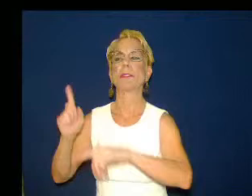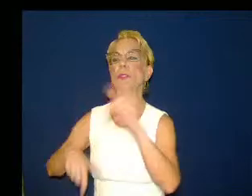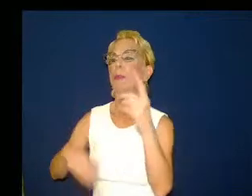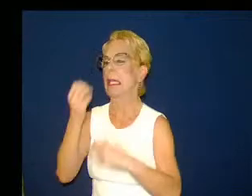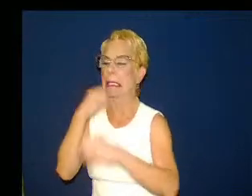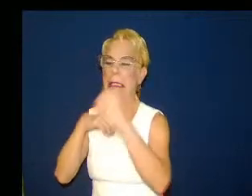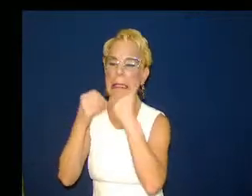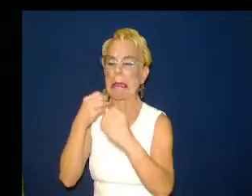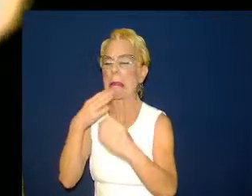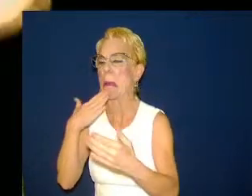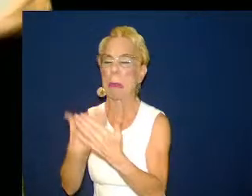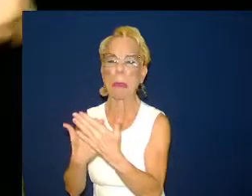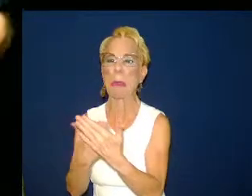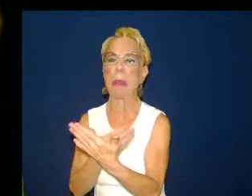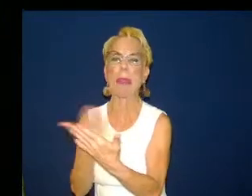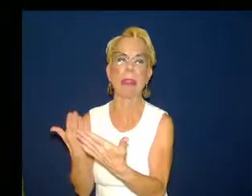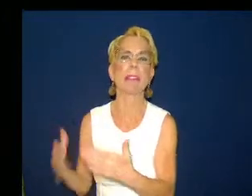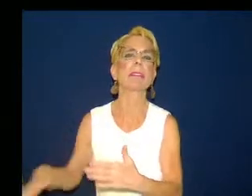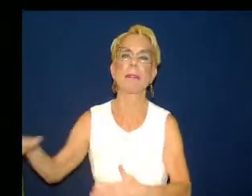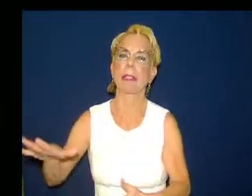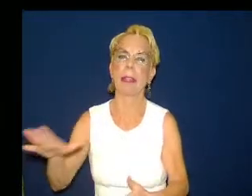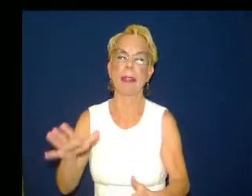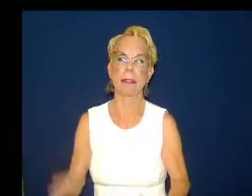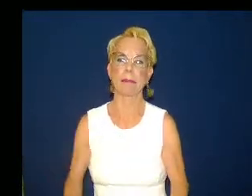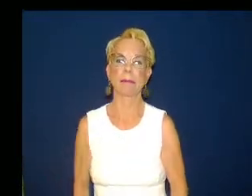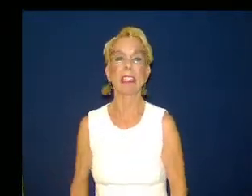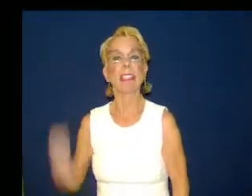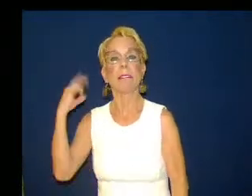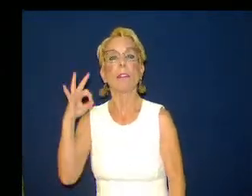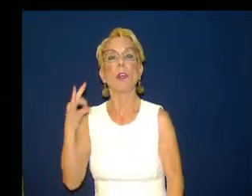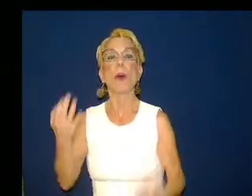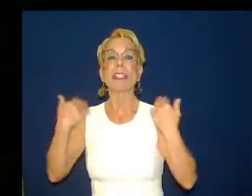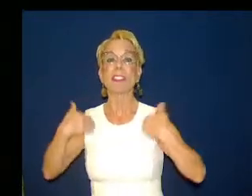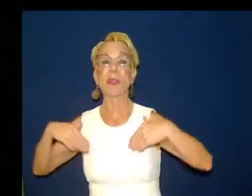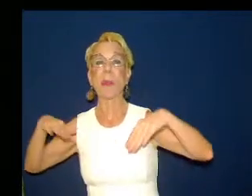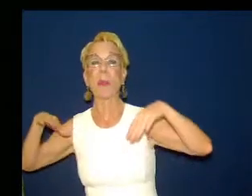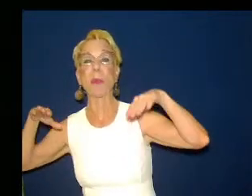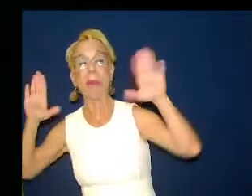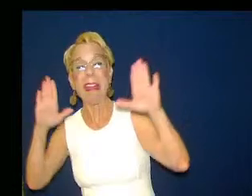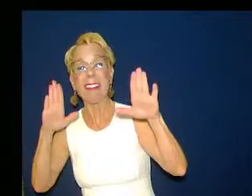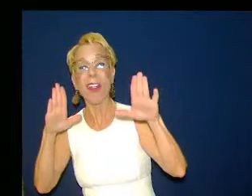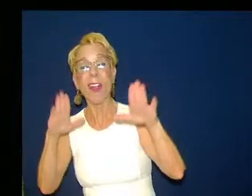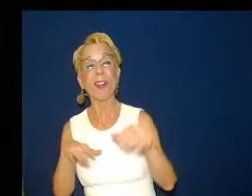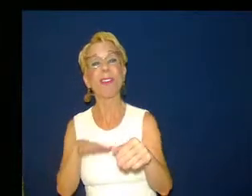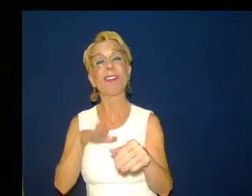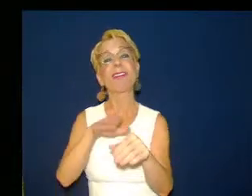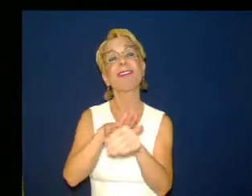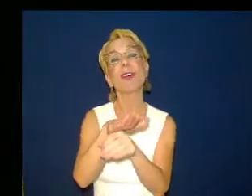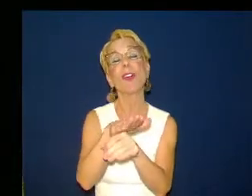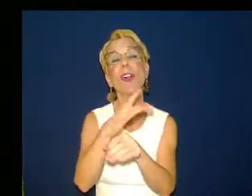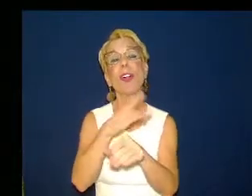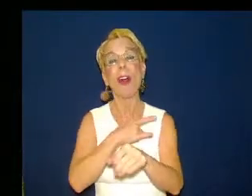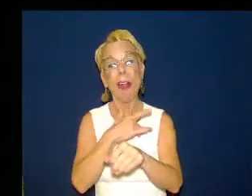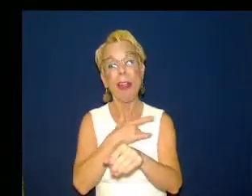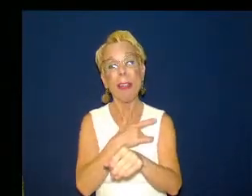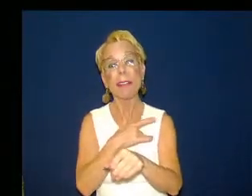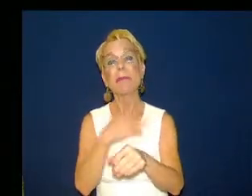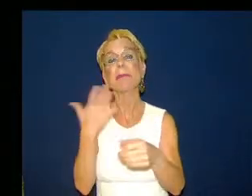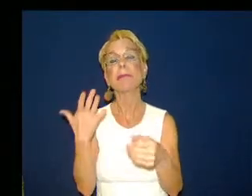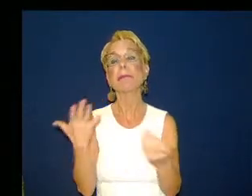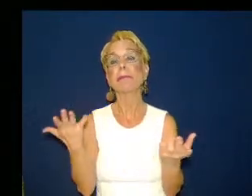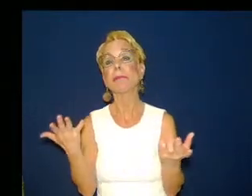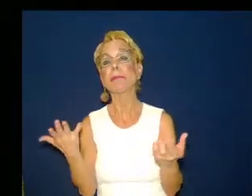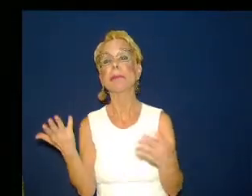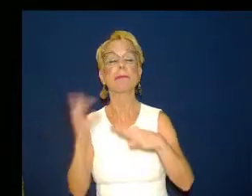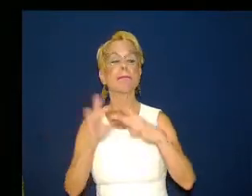If you want to follow God wholeheartedly, God promises you that you're going to eat the good of the